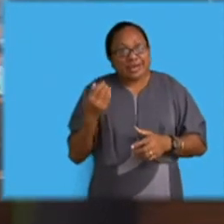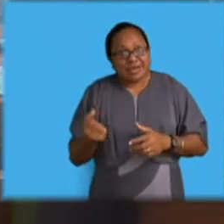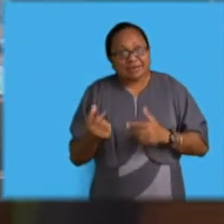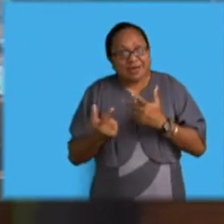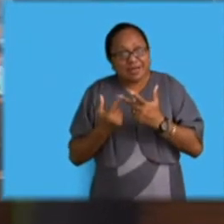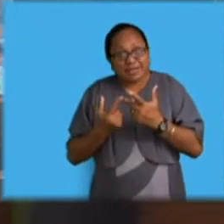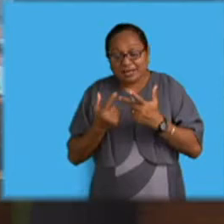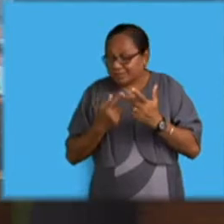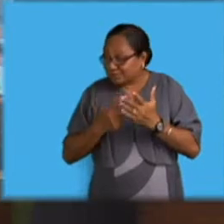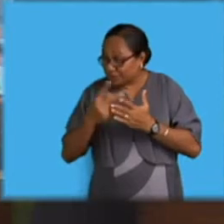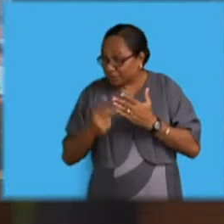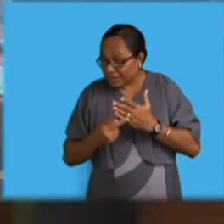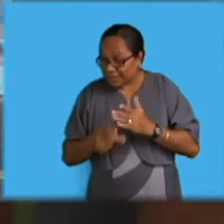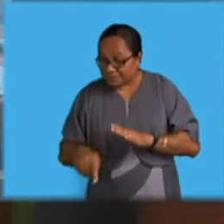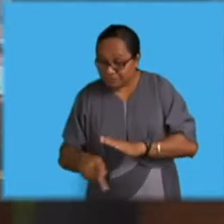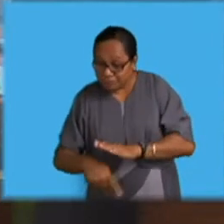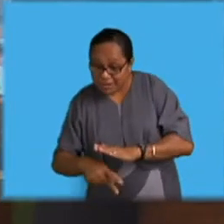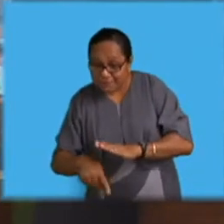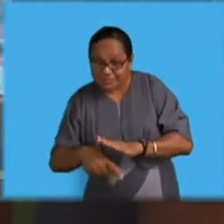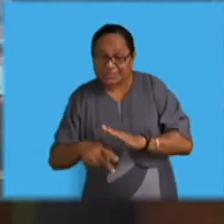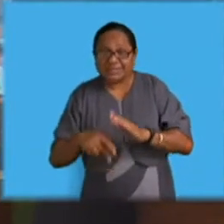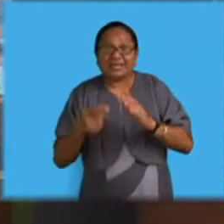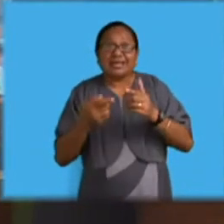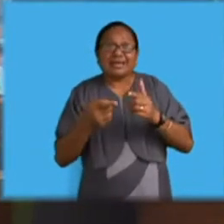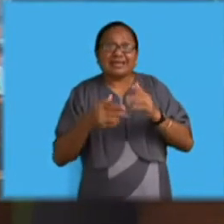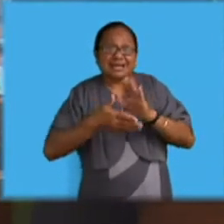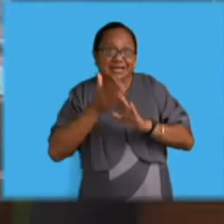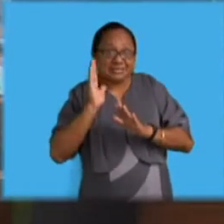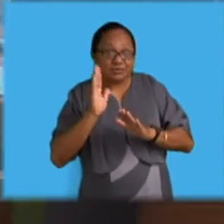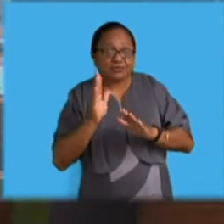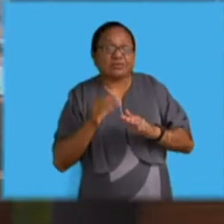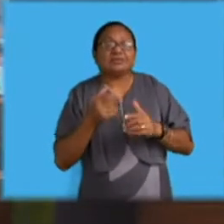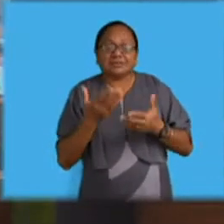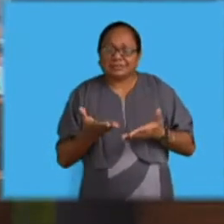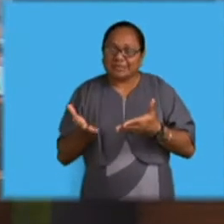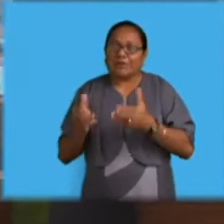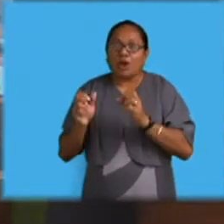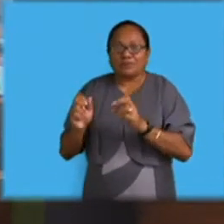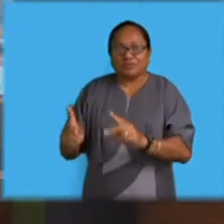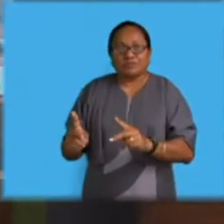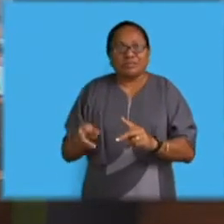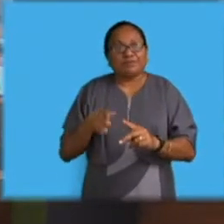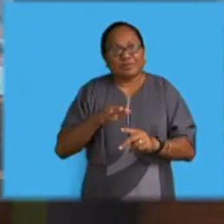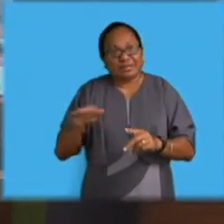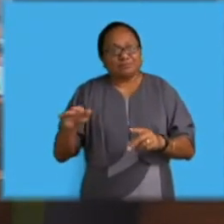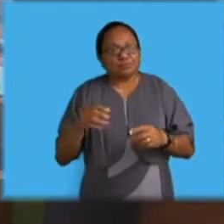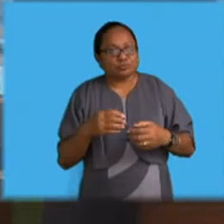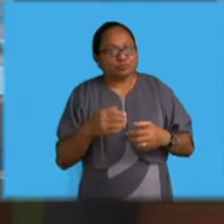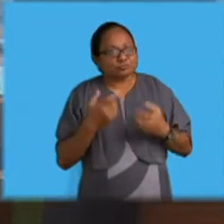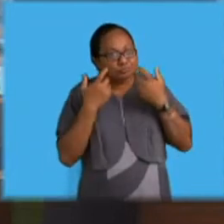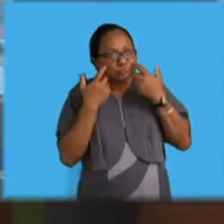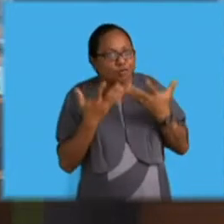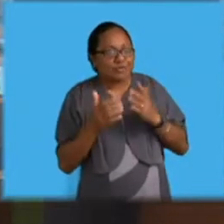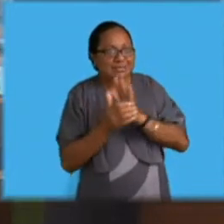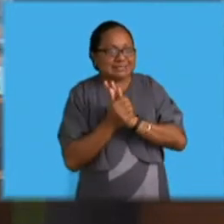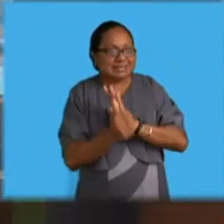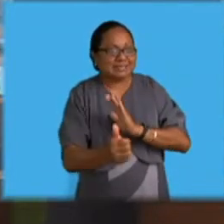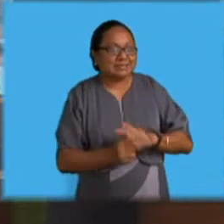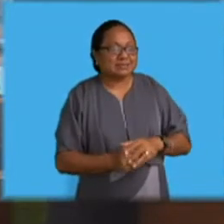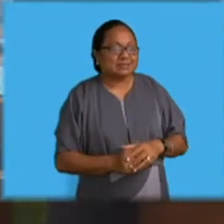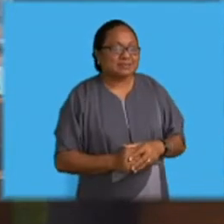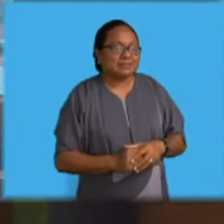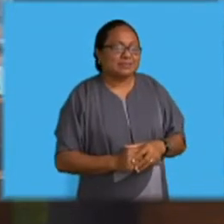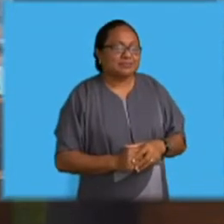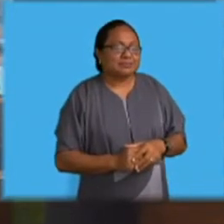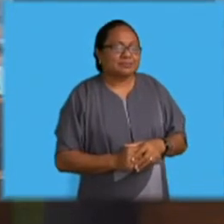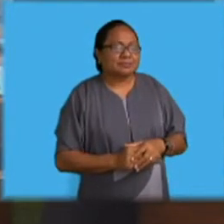provide students an opportunity to be exposed to a wider competition and a platform to showcase their talent. Honorable Deputy Speaker, I don't think there's any